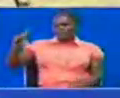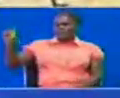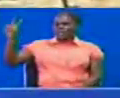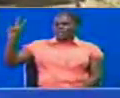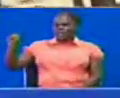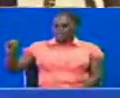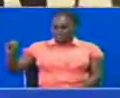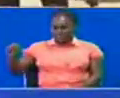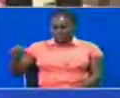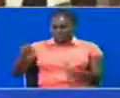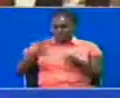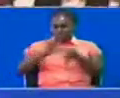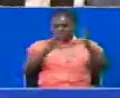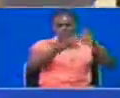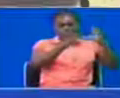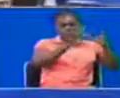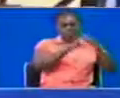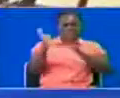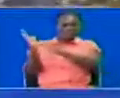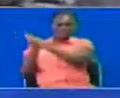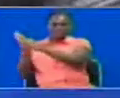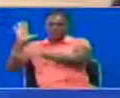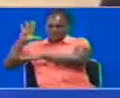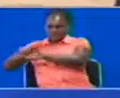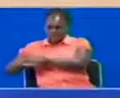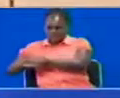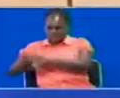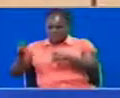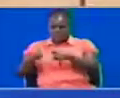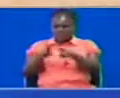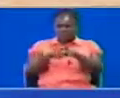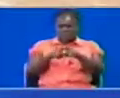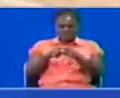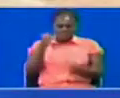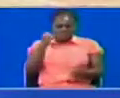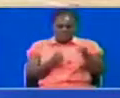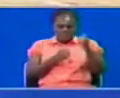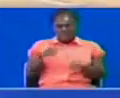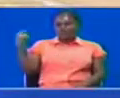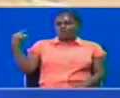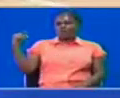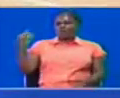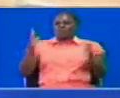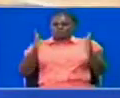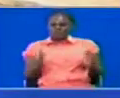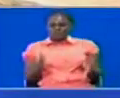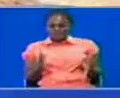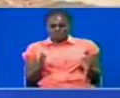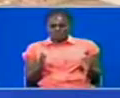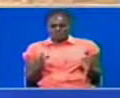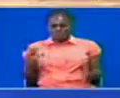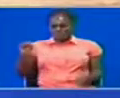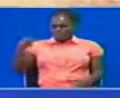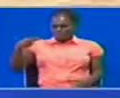Obiri, the reigning Olympic 5,000 meters silver medalist, together with Olympics marathon gold medalist Jemima Sumgong,